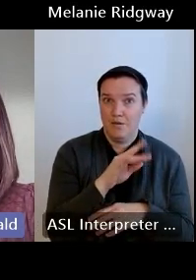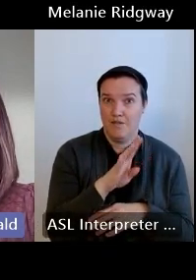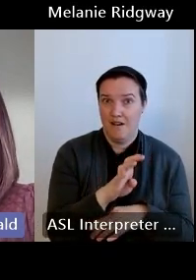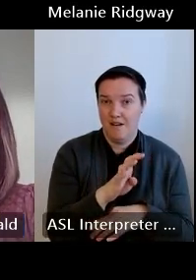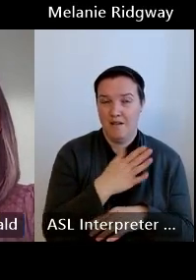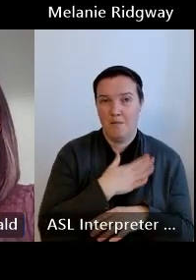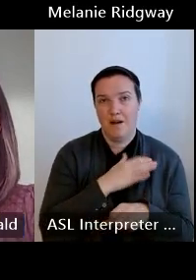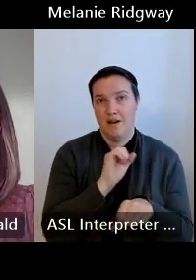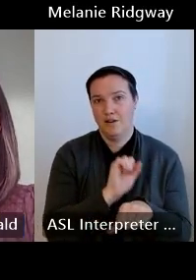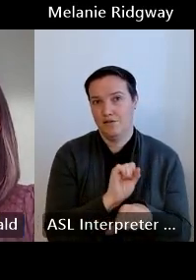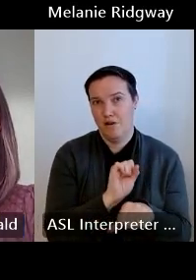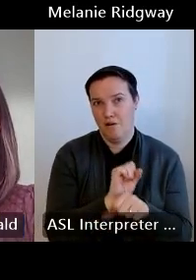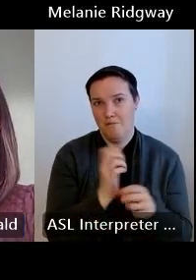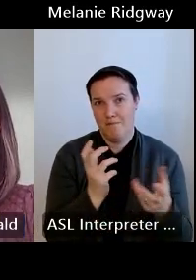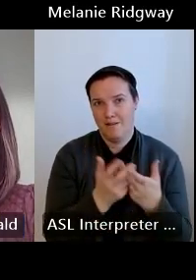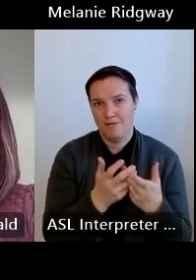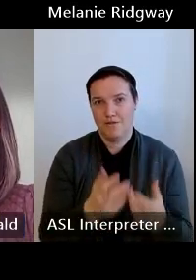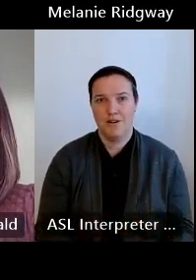Match.